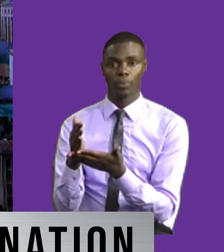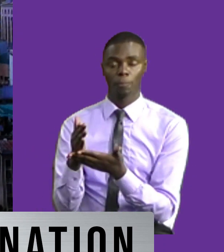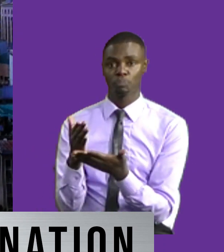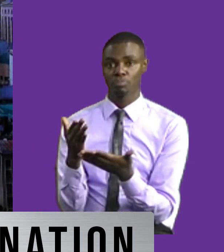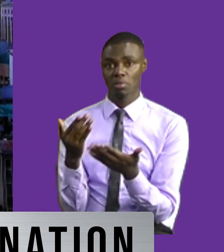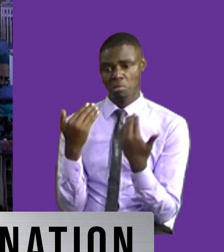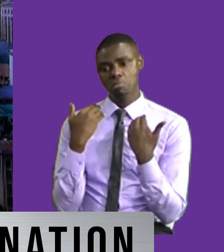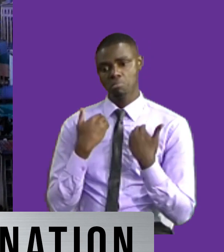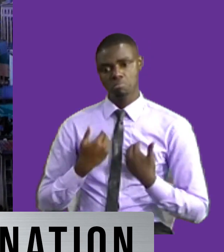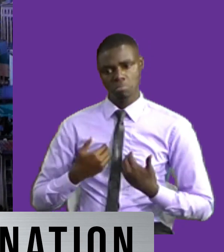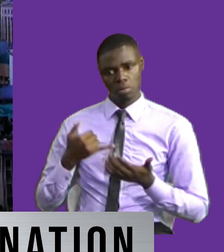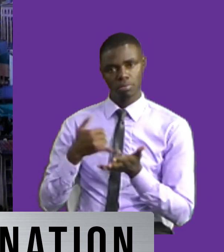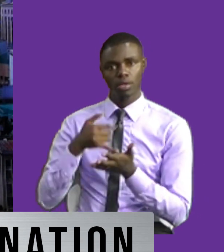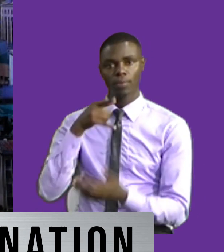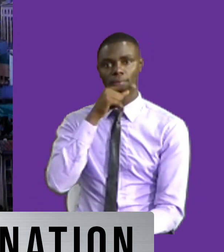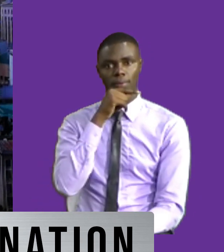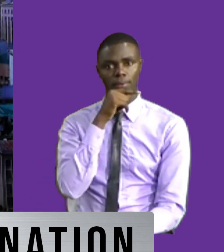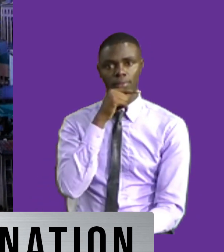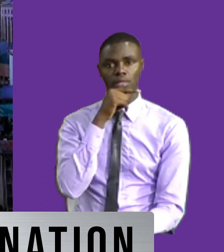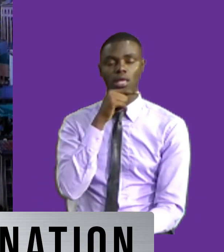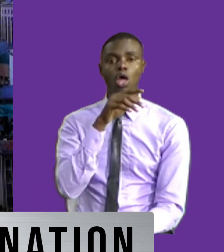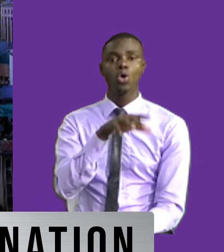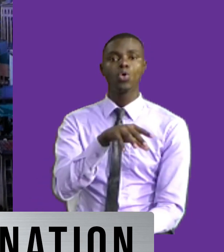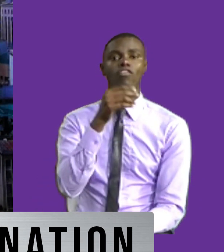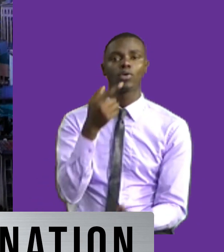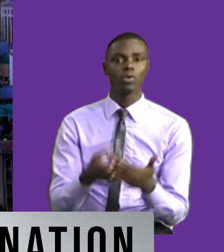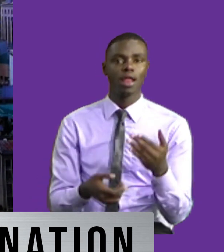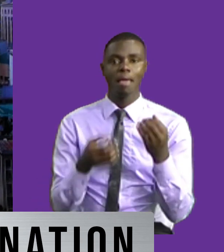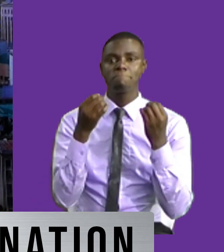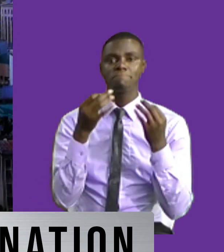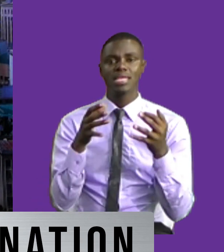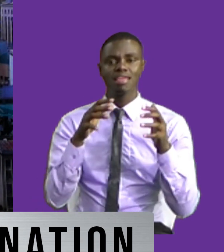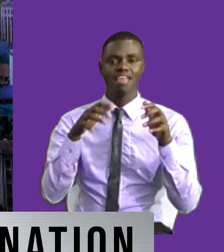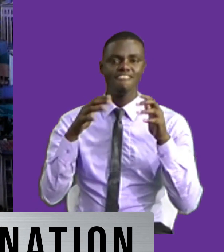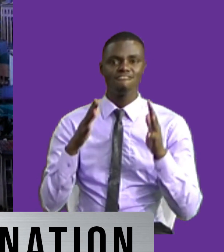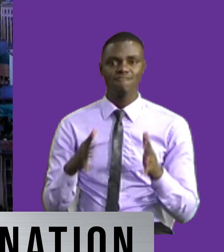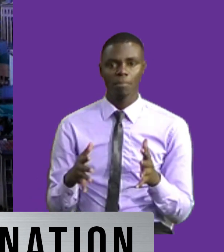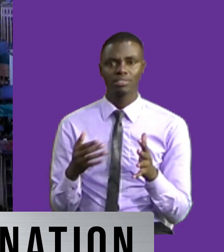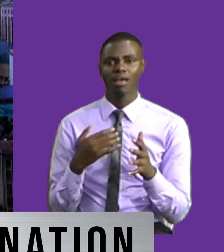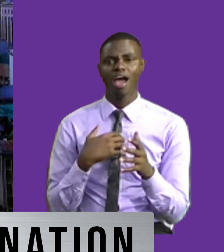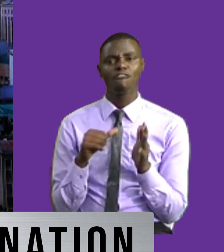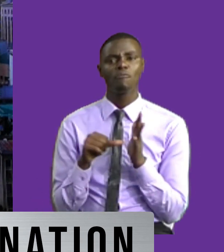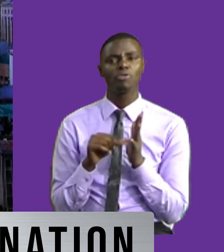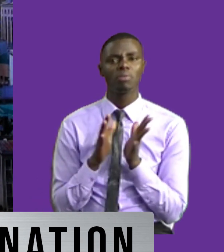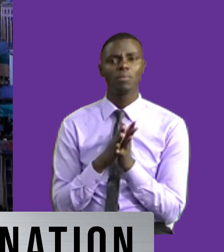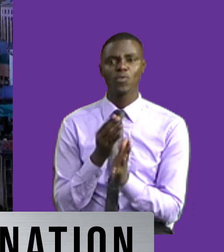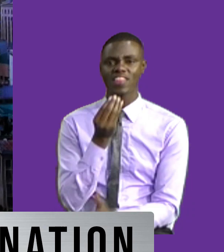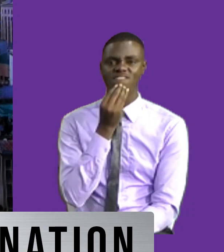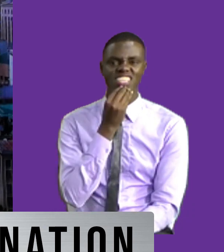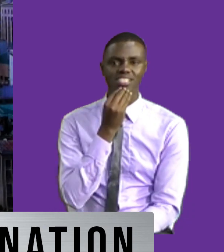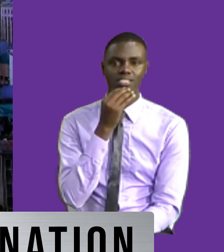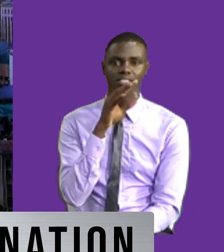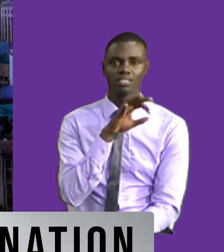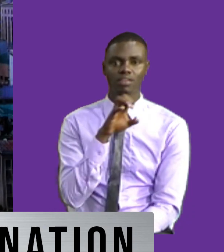I am quite involved in, you find majority of our farmers have got problem with feeds.